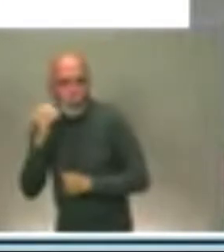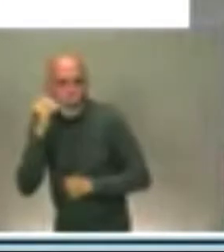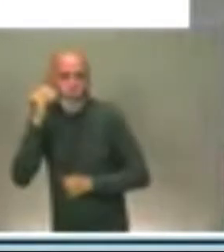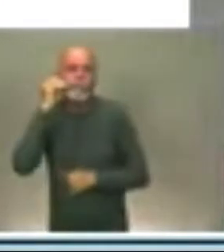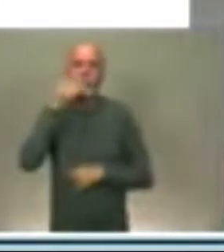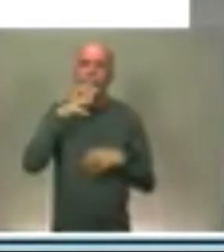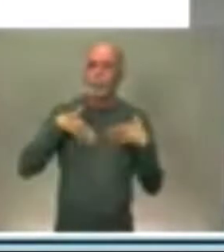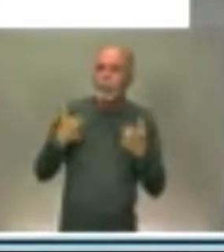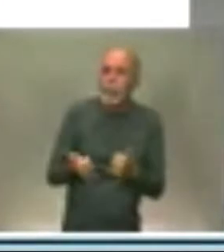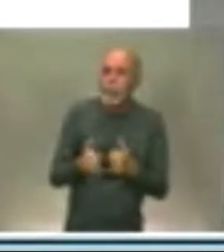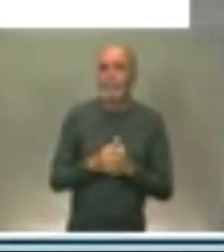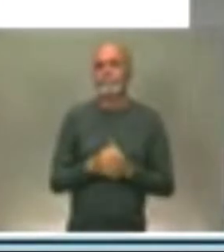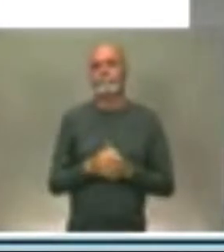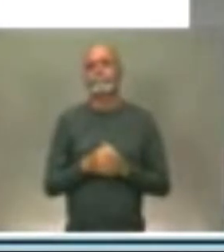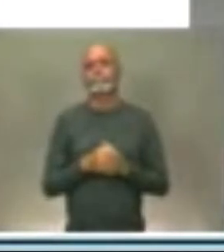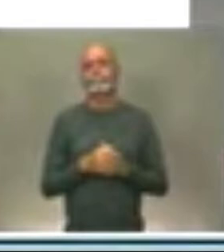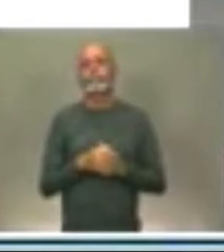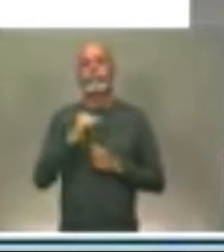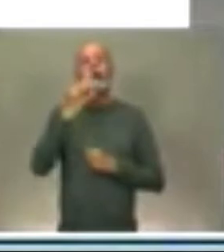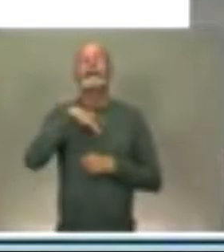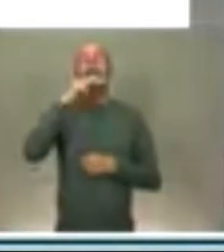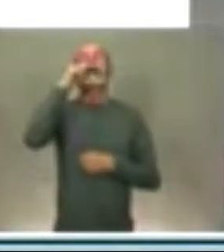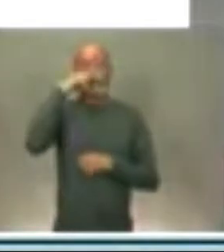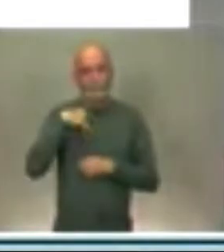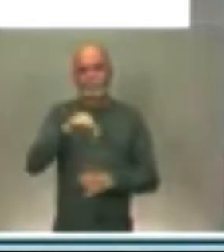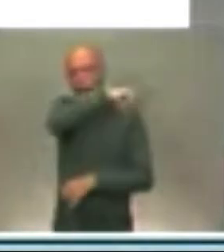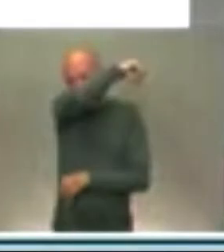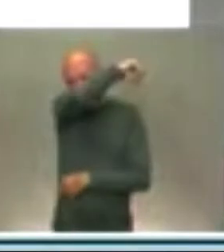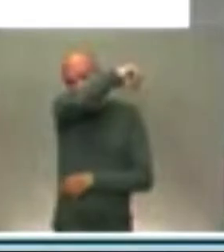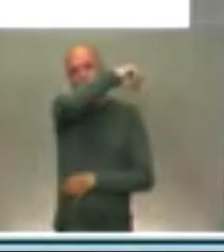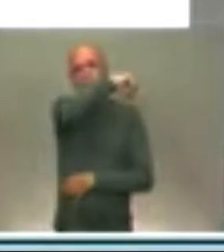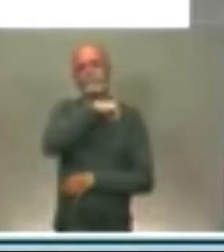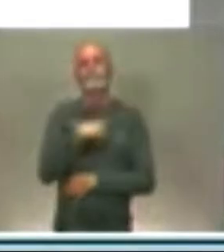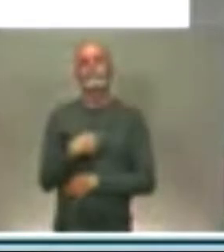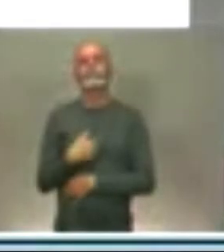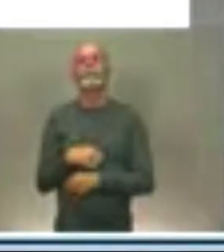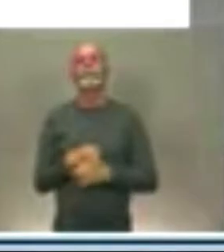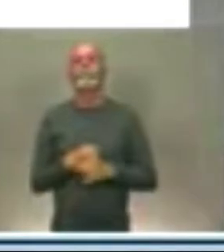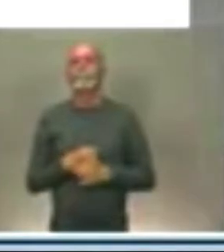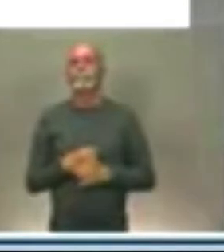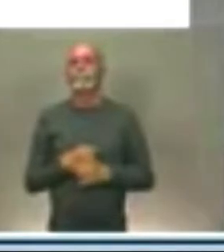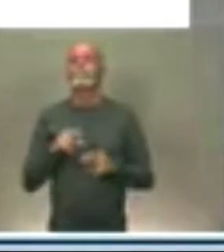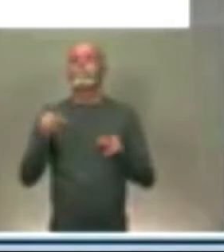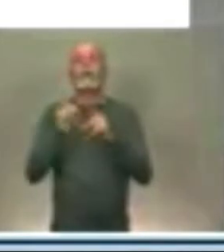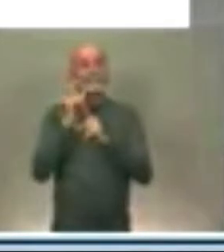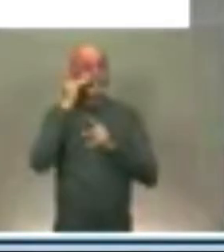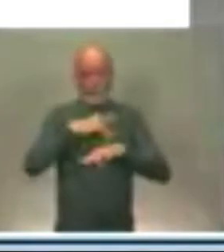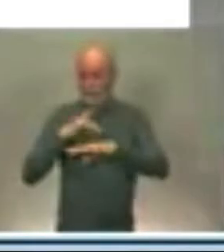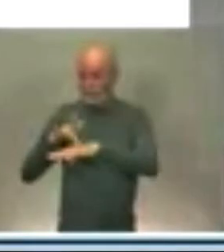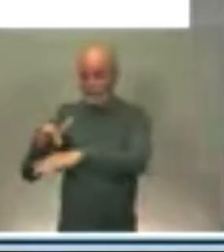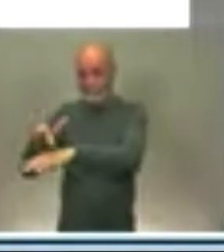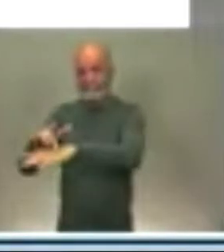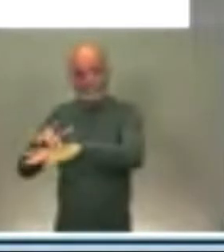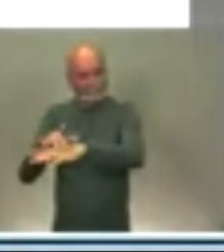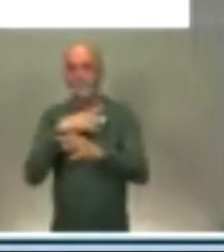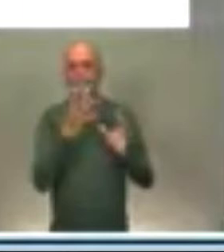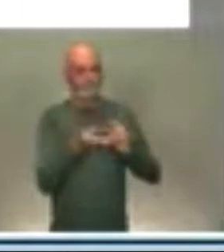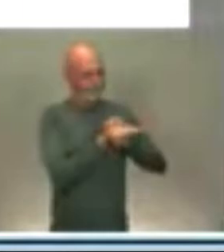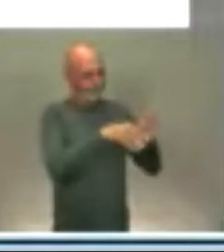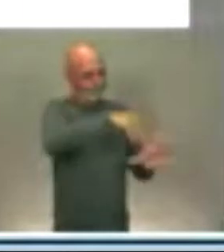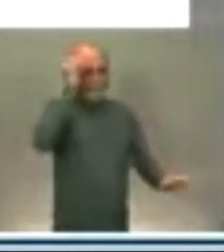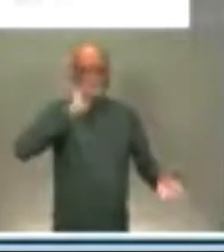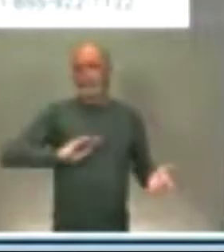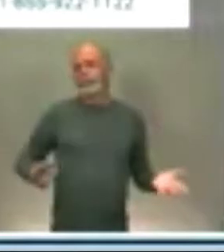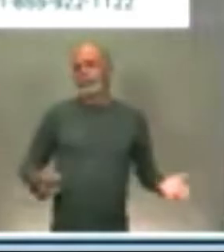hands regularly, coughing and sneezing into your elbow, and regularly cleaning high-touch surfaces are important whether restrictions